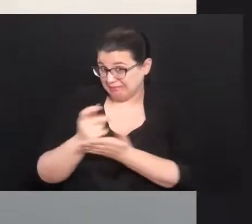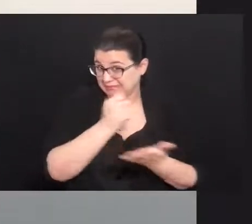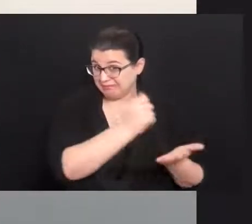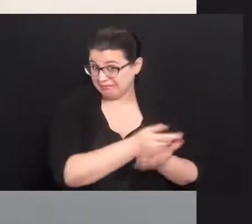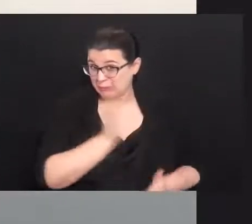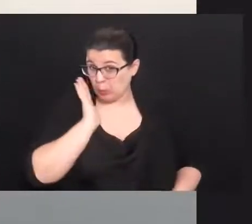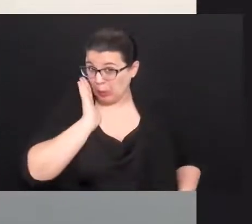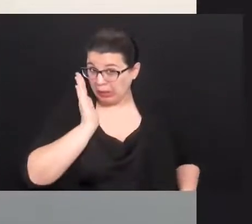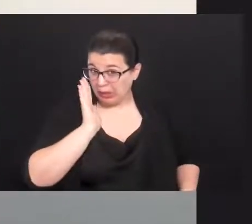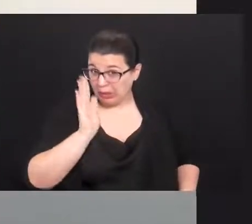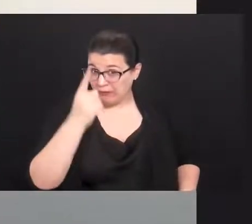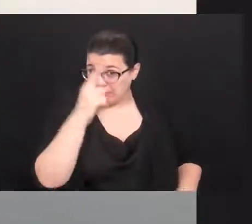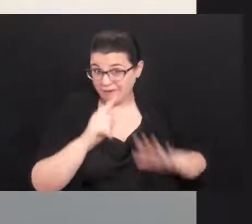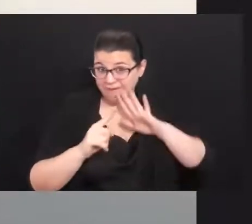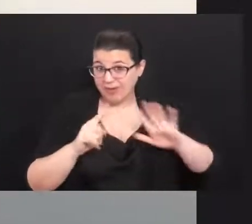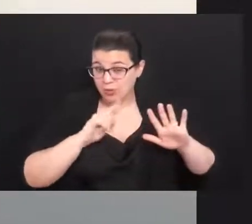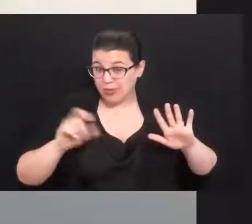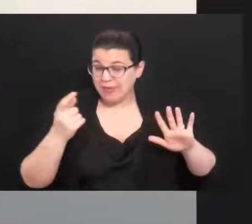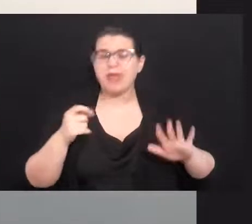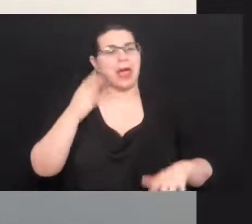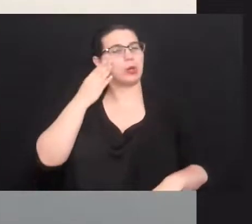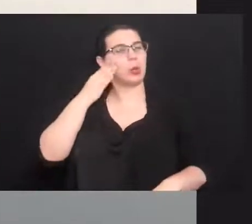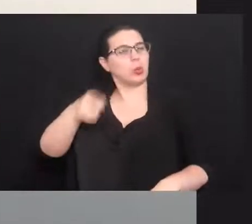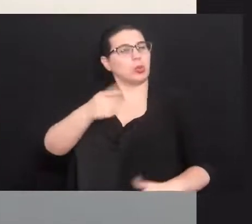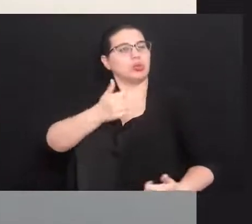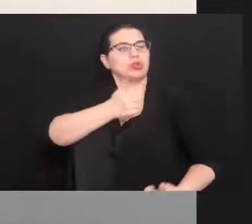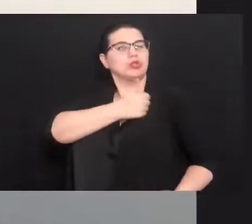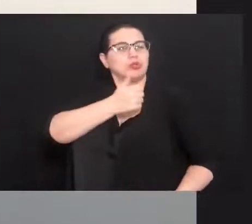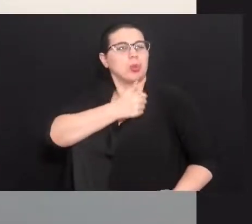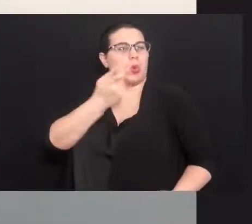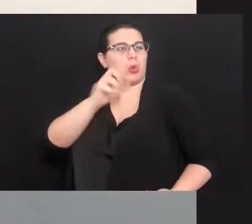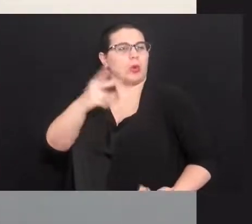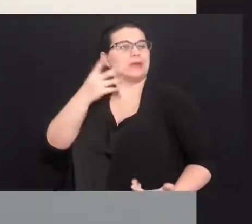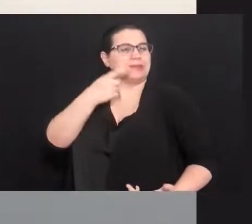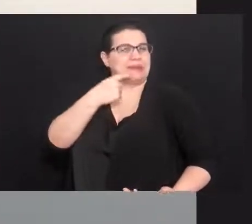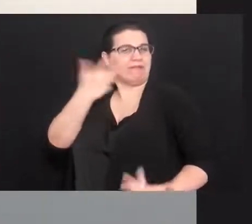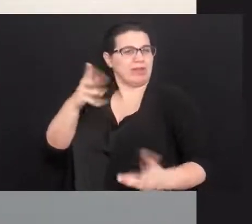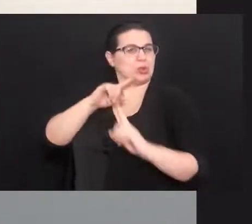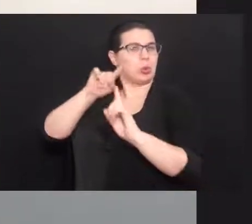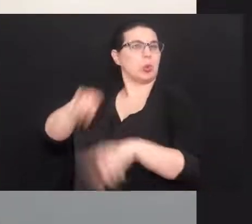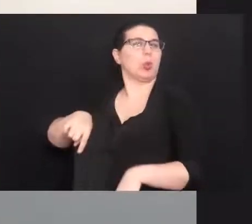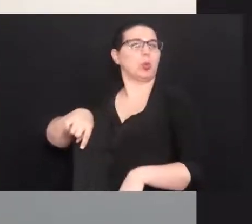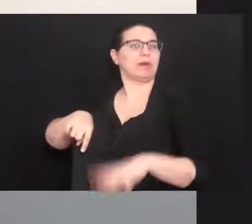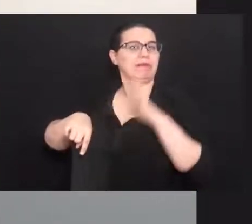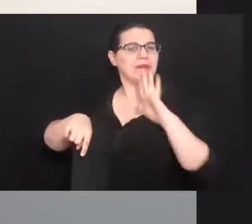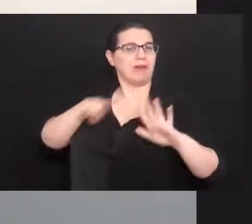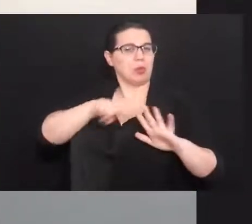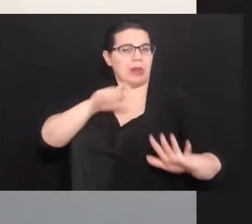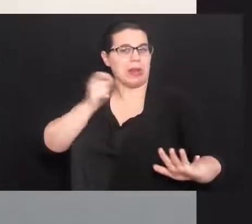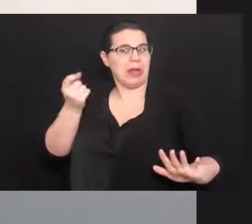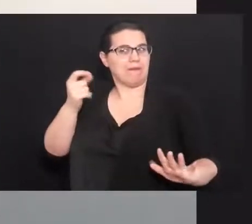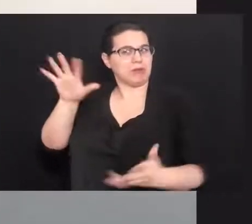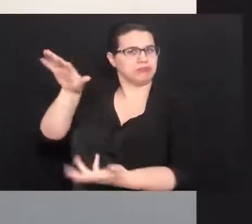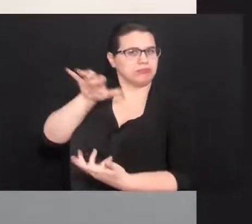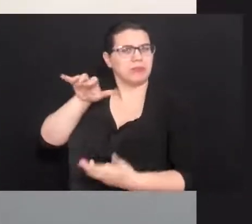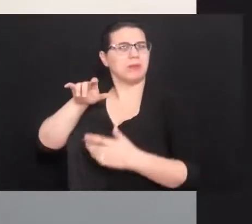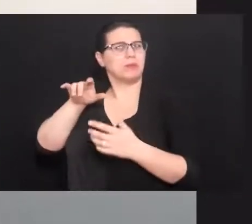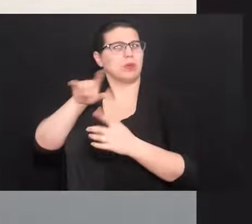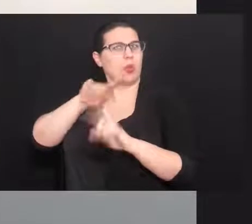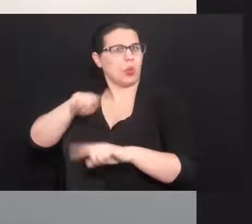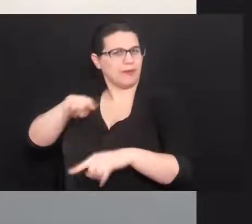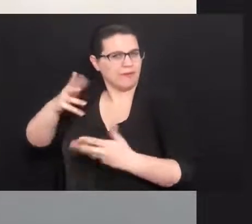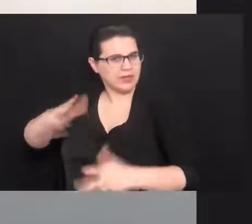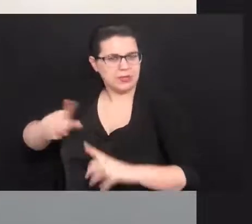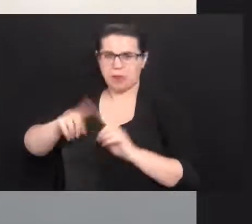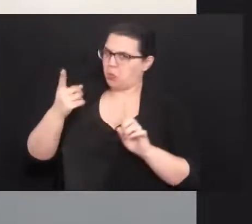that we've purchased doses and that retail now can get their hands on those doses, but how quickly could we react? Say the FDA